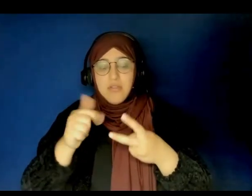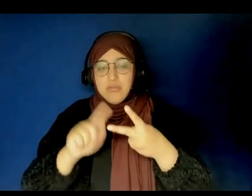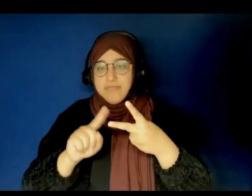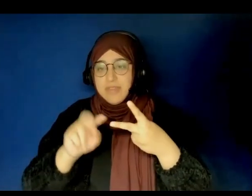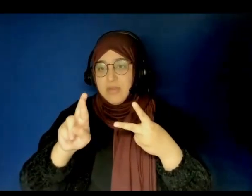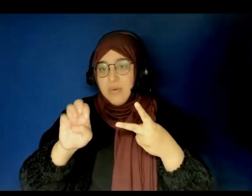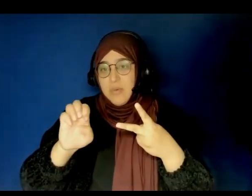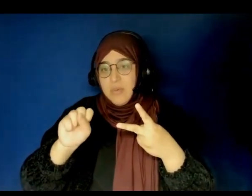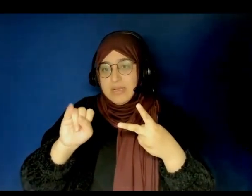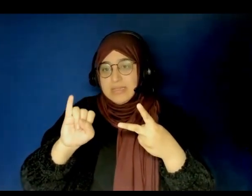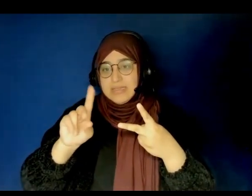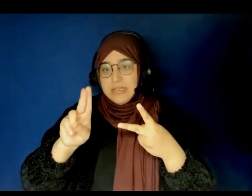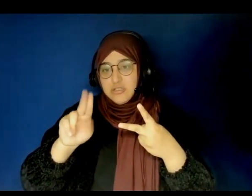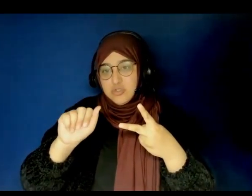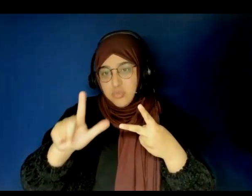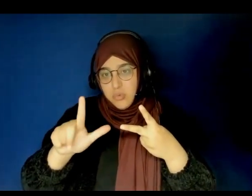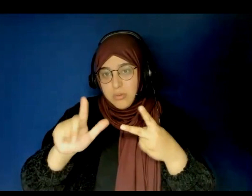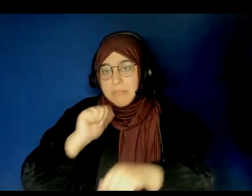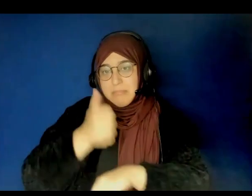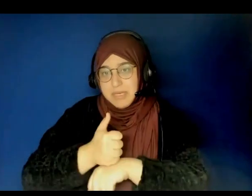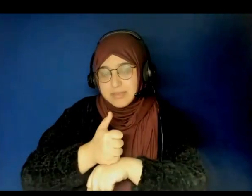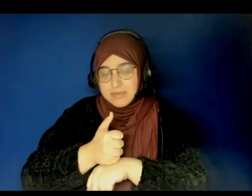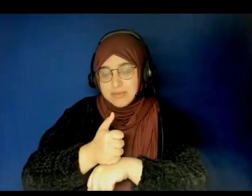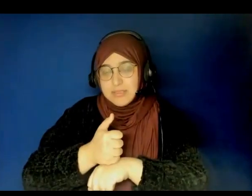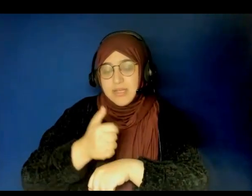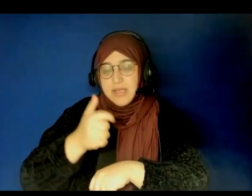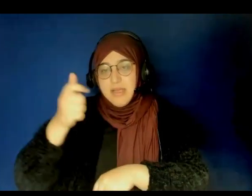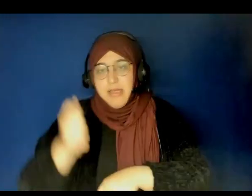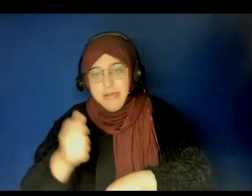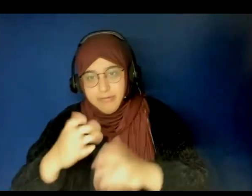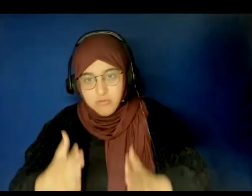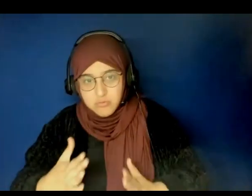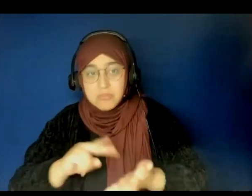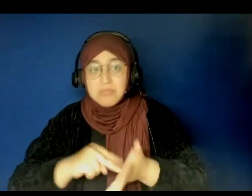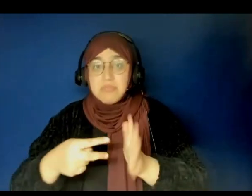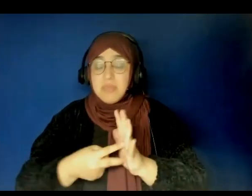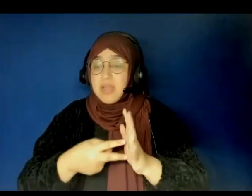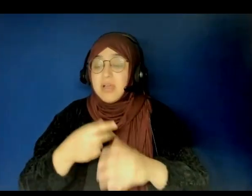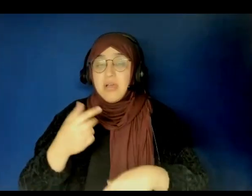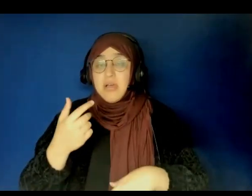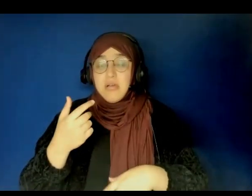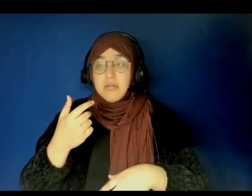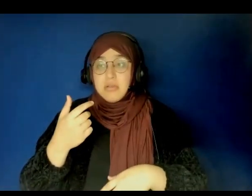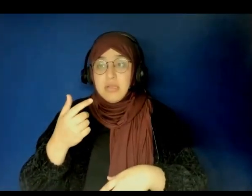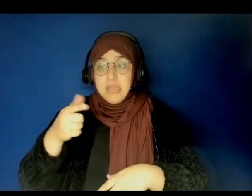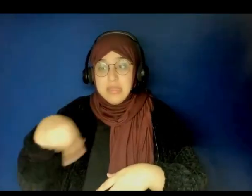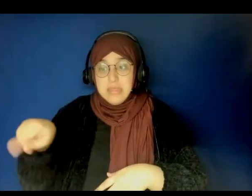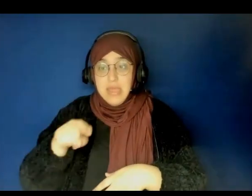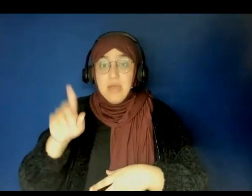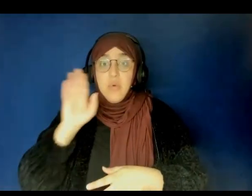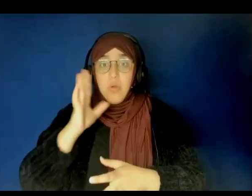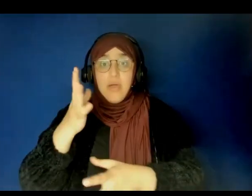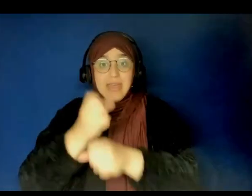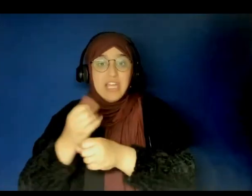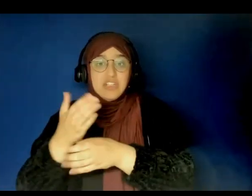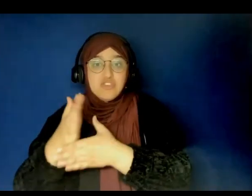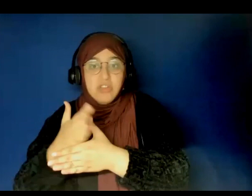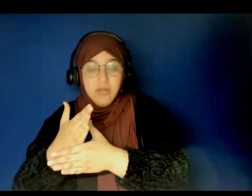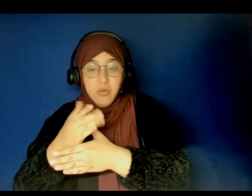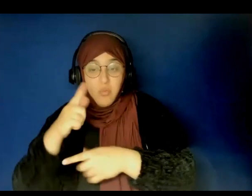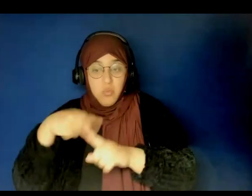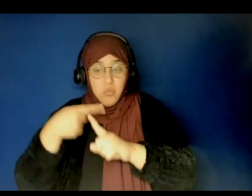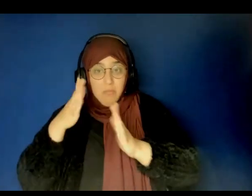meaning that they take a remainder or a share when somebody receives a percentage. Okay.